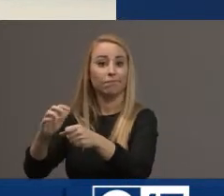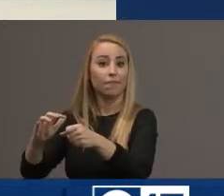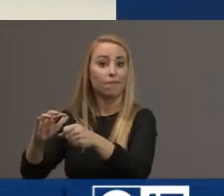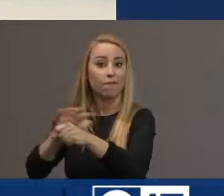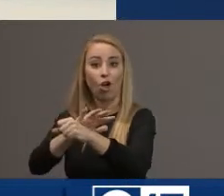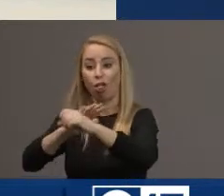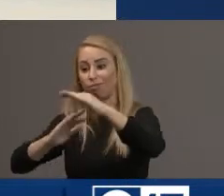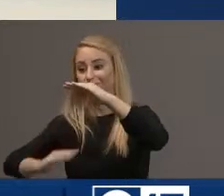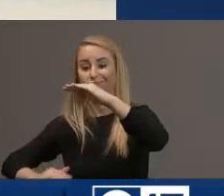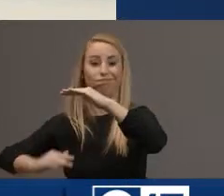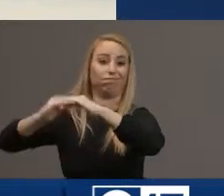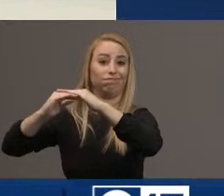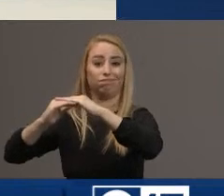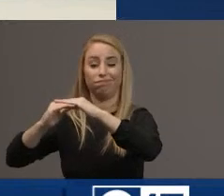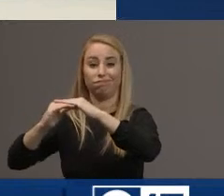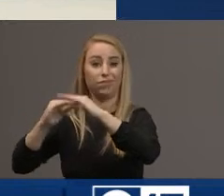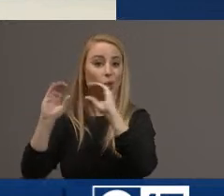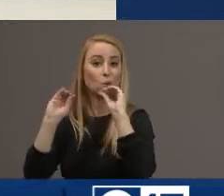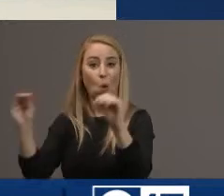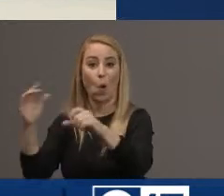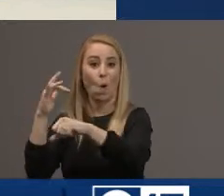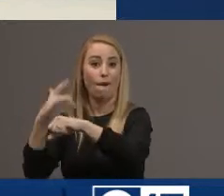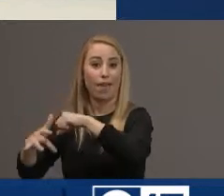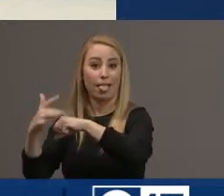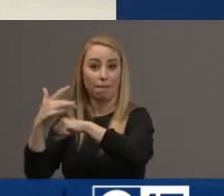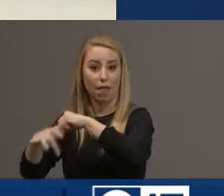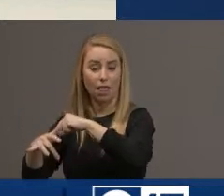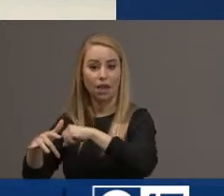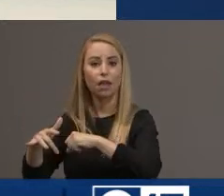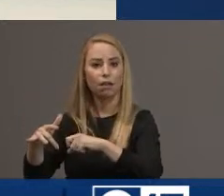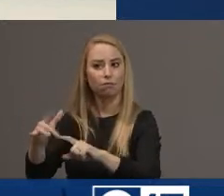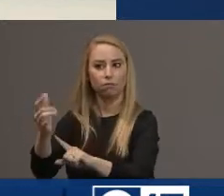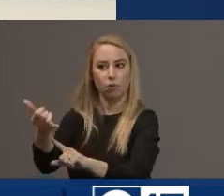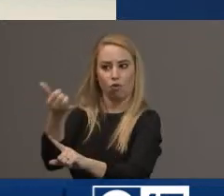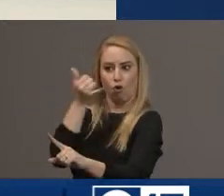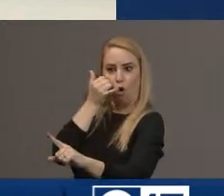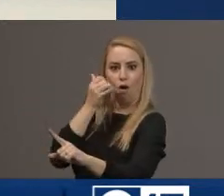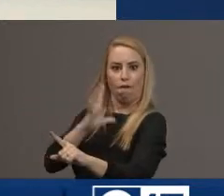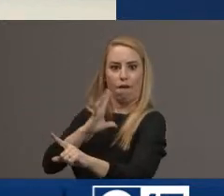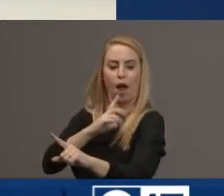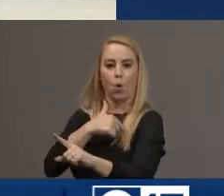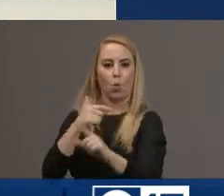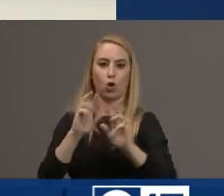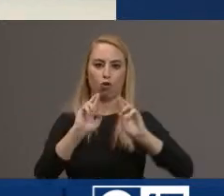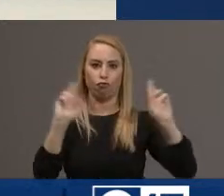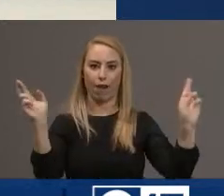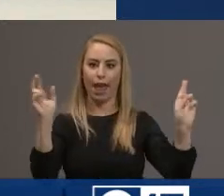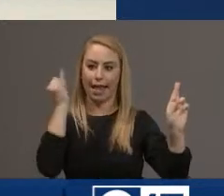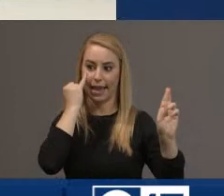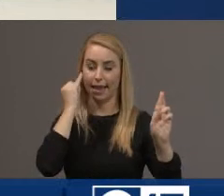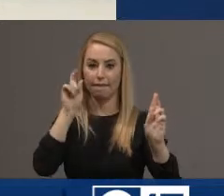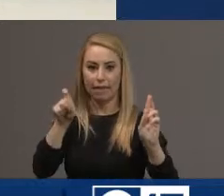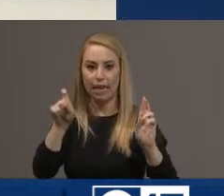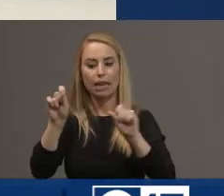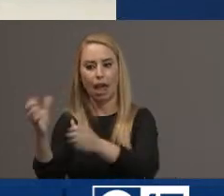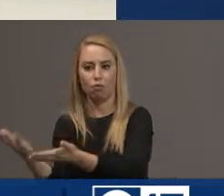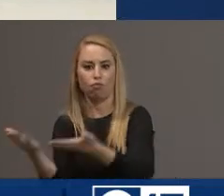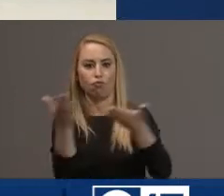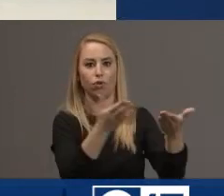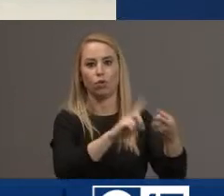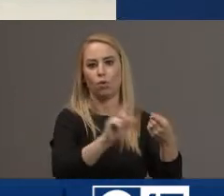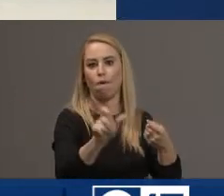a maximum occupancy, we are prepared to transport patients that need it to